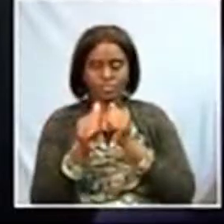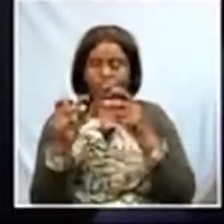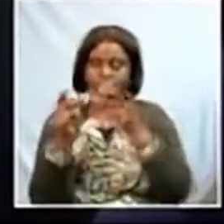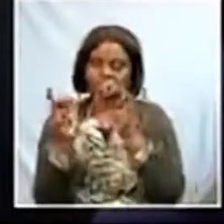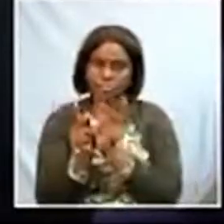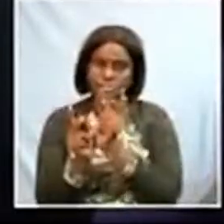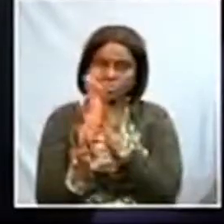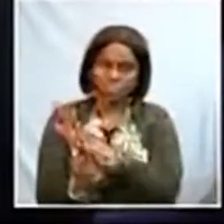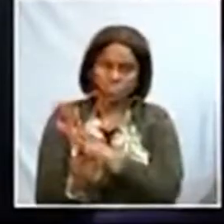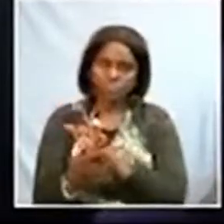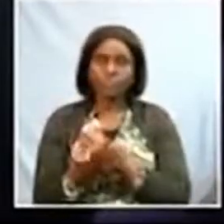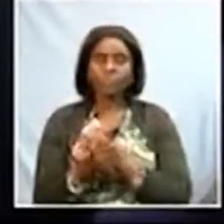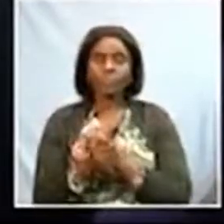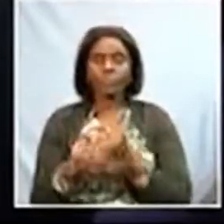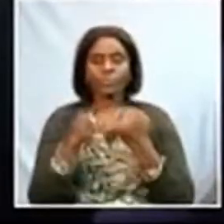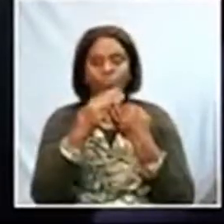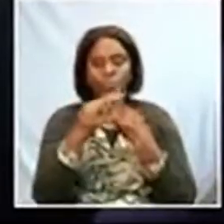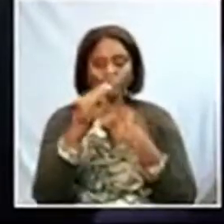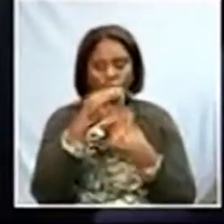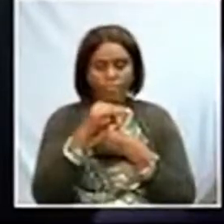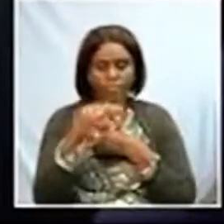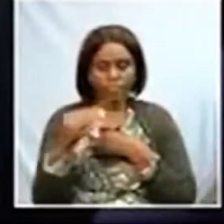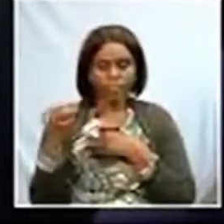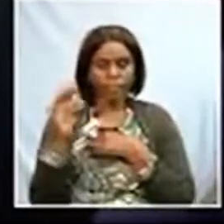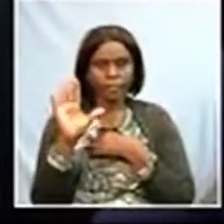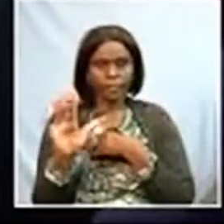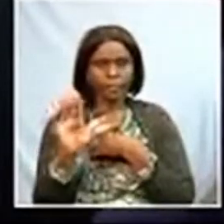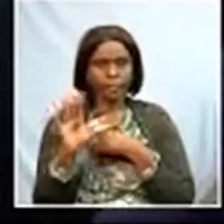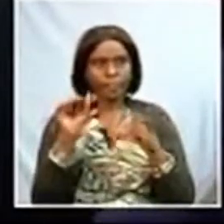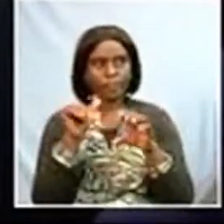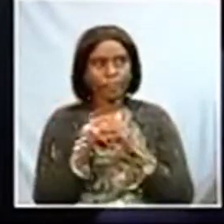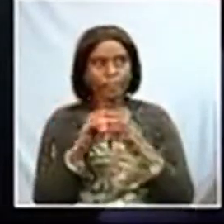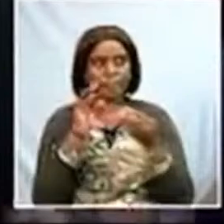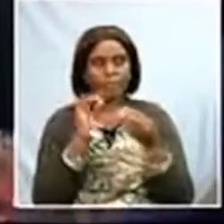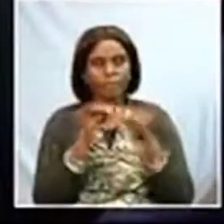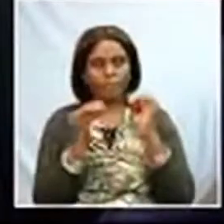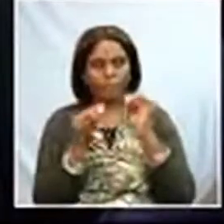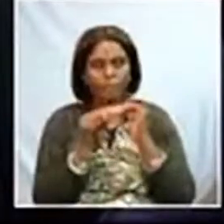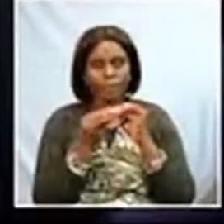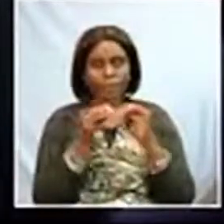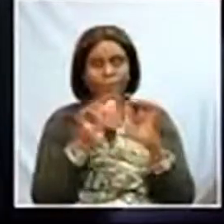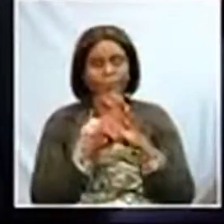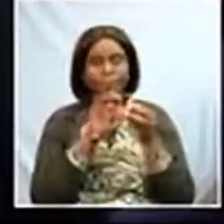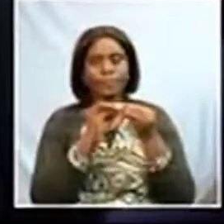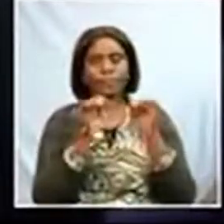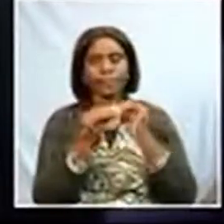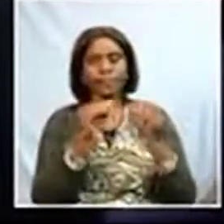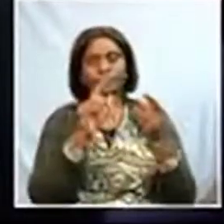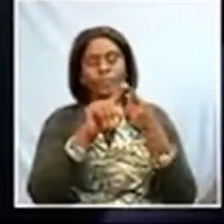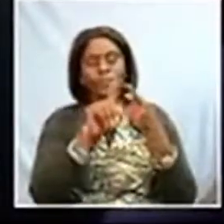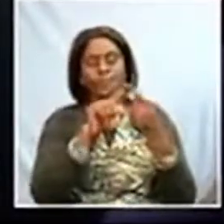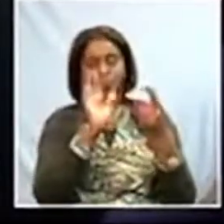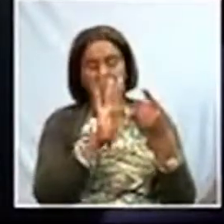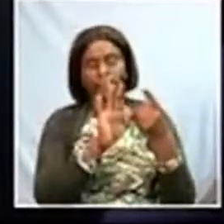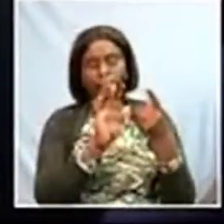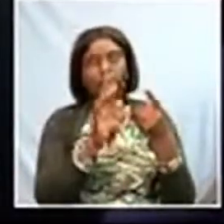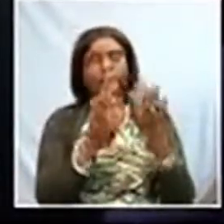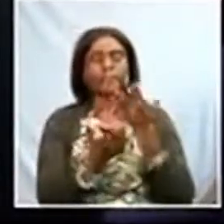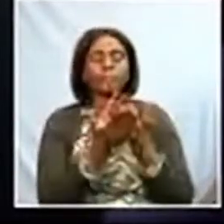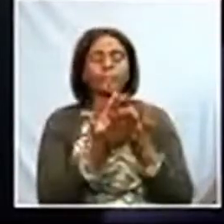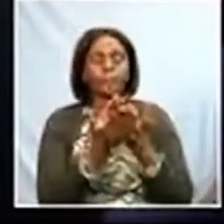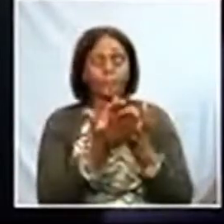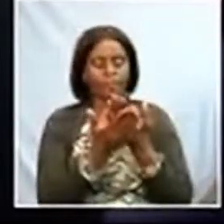site. The materials on site are in appendix number 1 of the